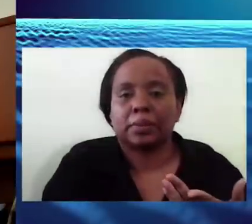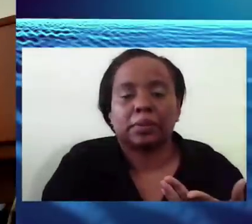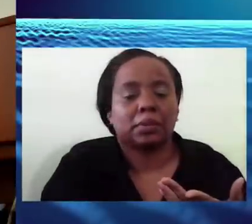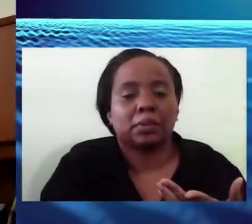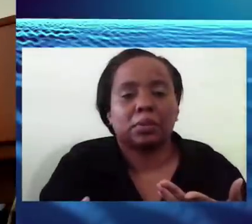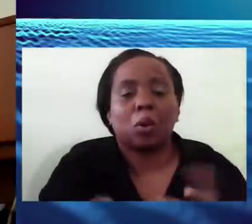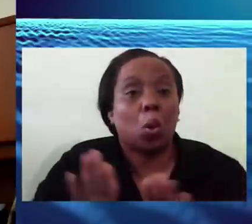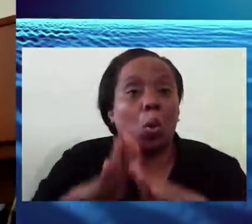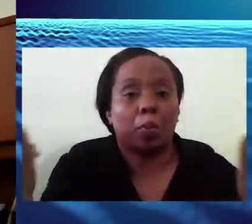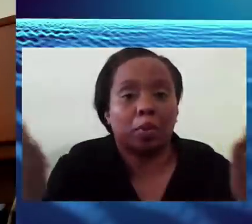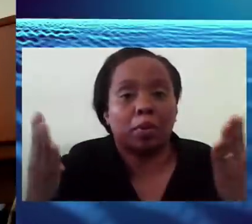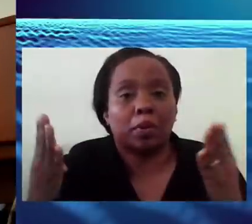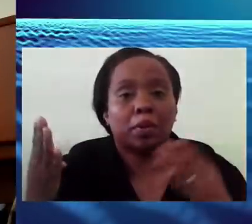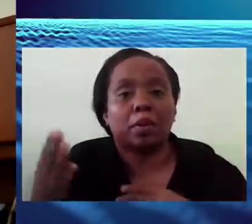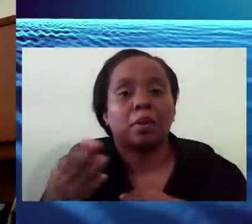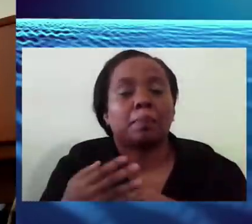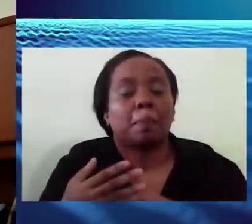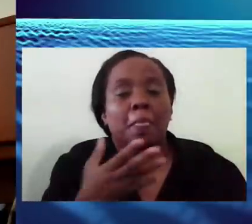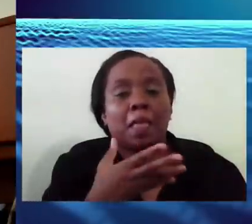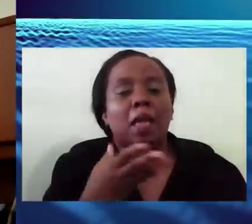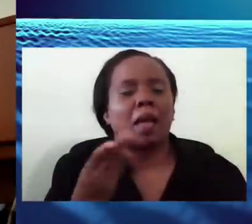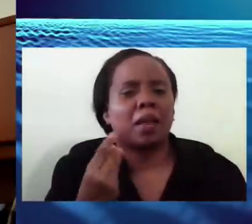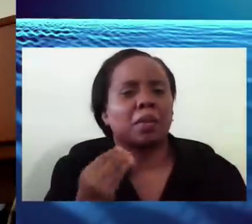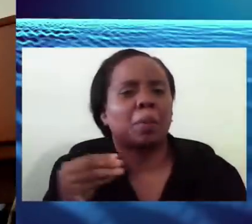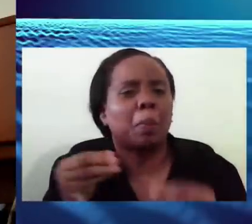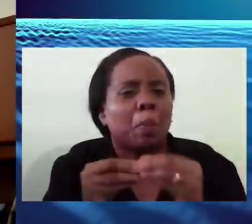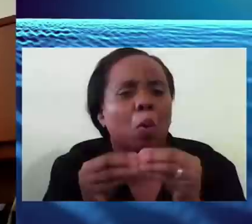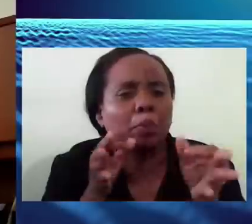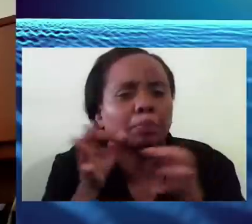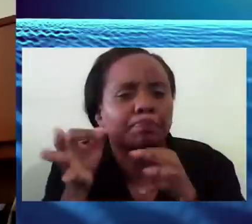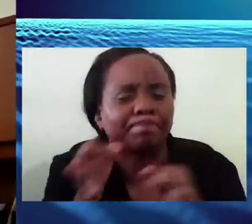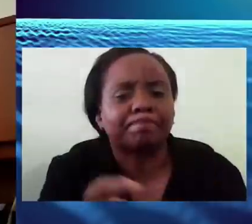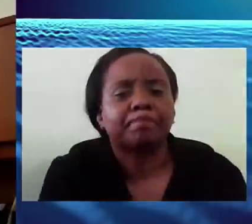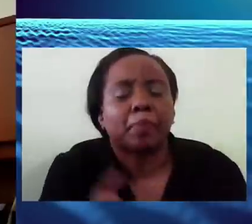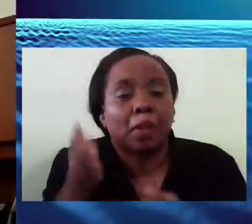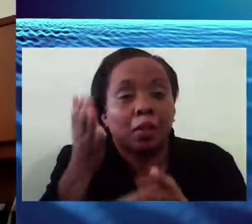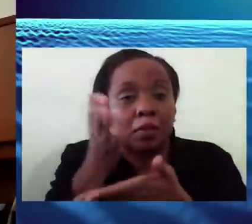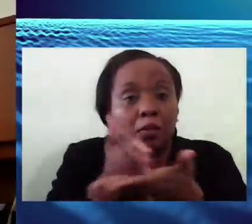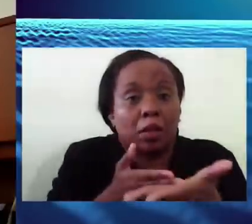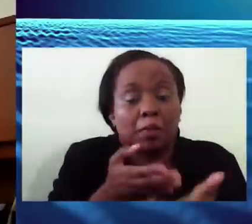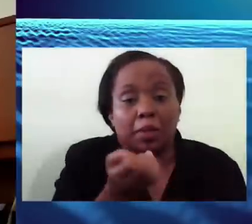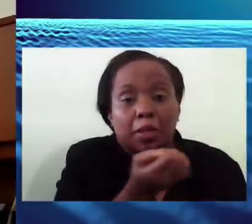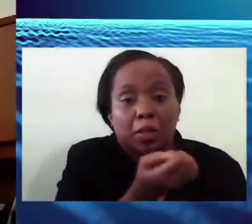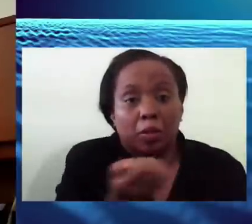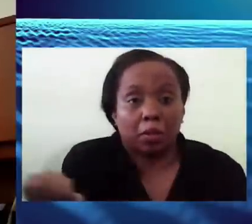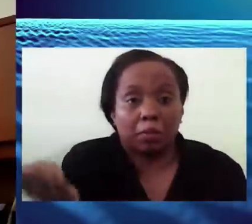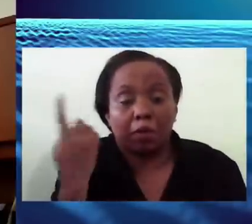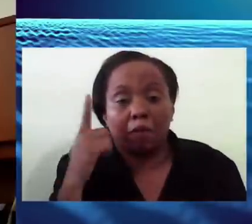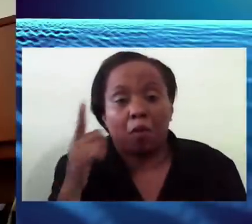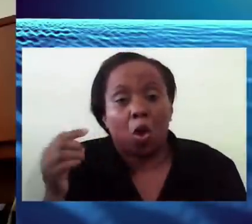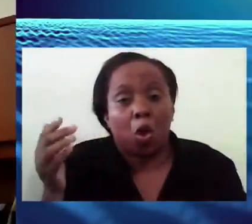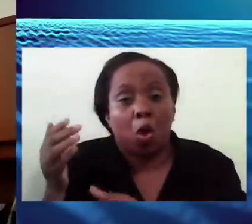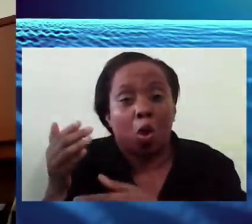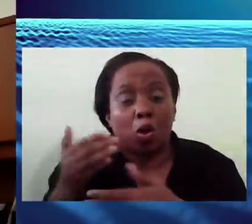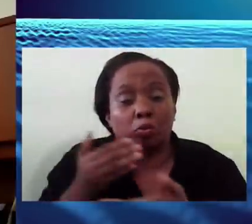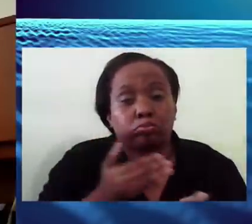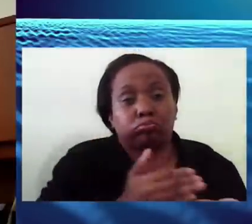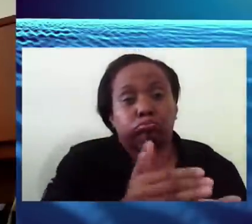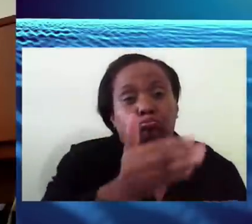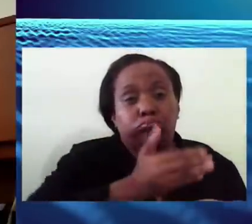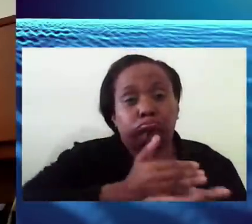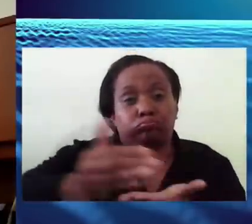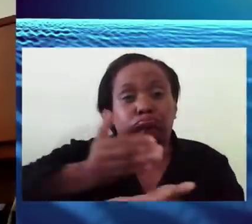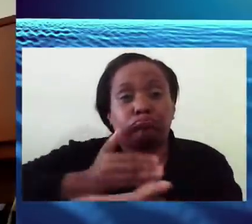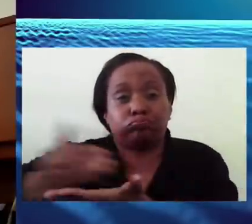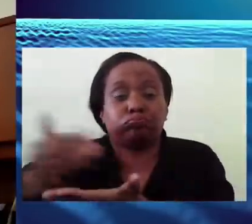airport. And if I could be a little bit more precise, some of the equipment that we were using to sweep the ash from the runway, we still had some dust